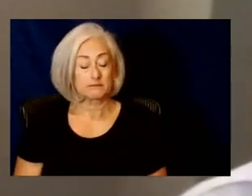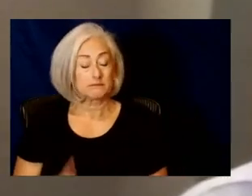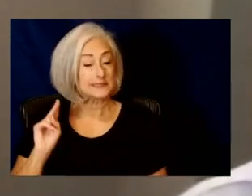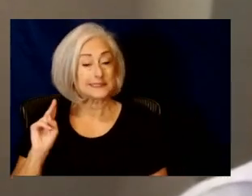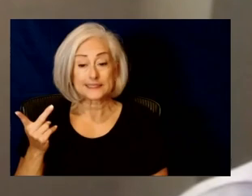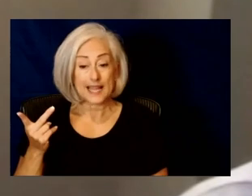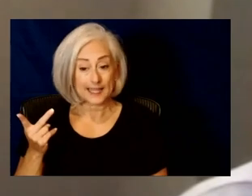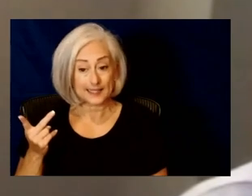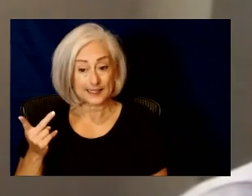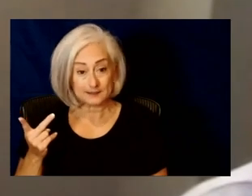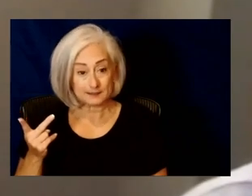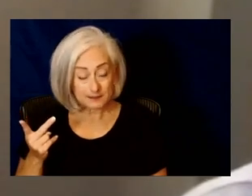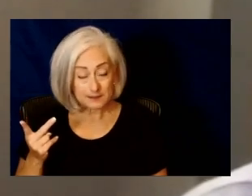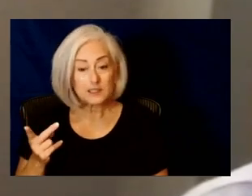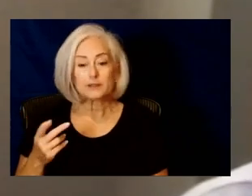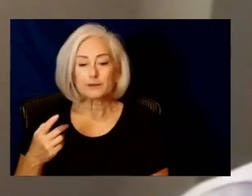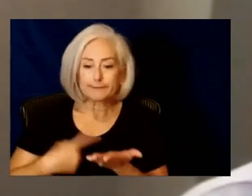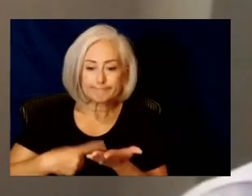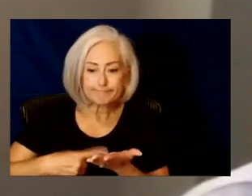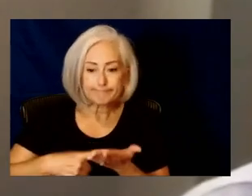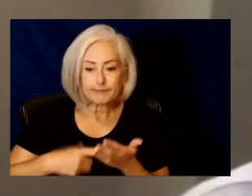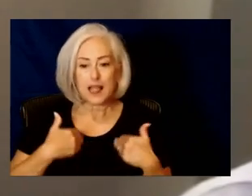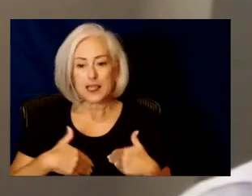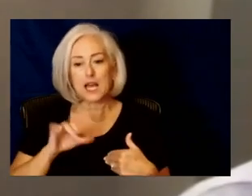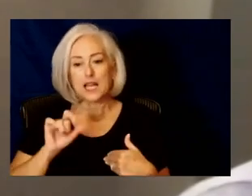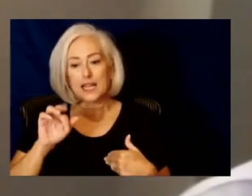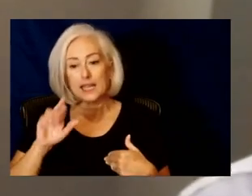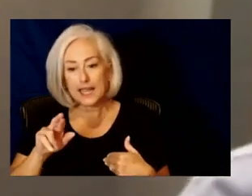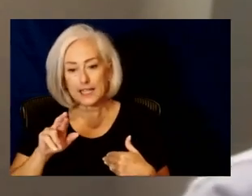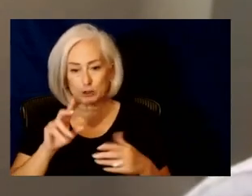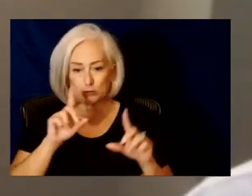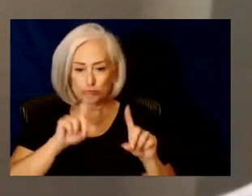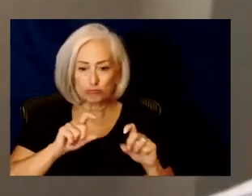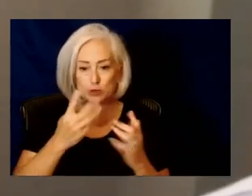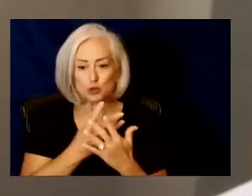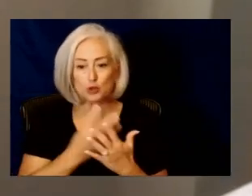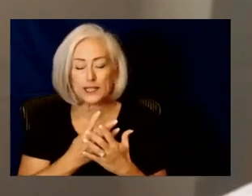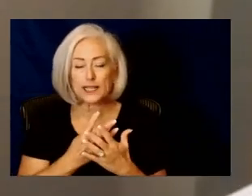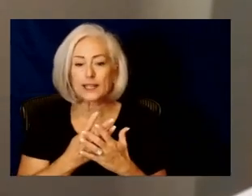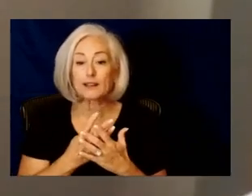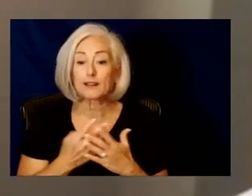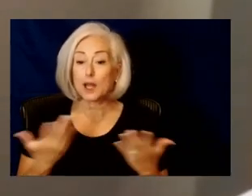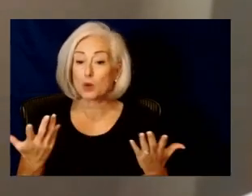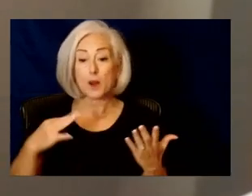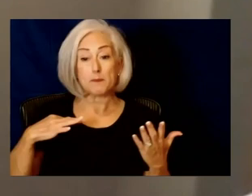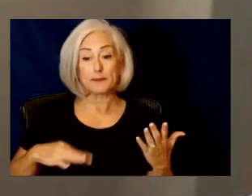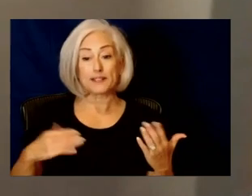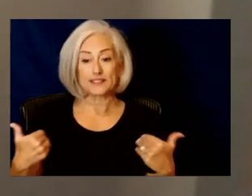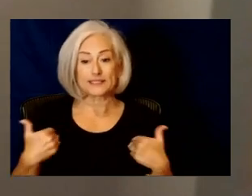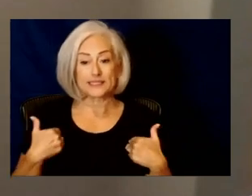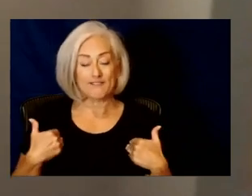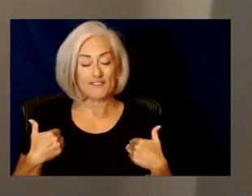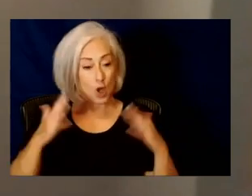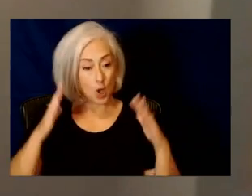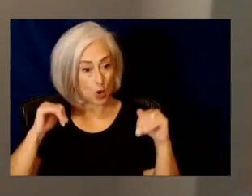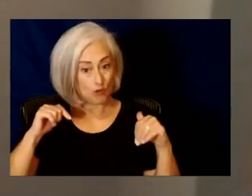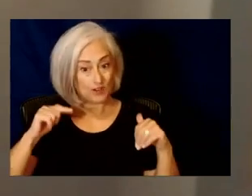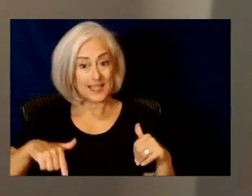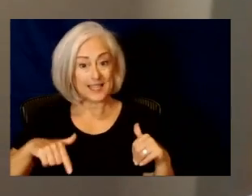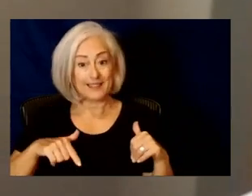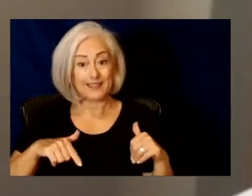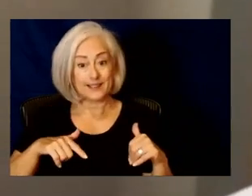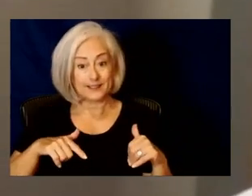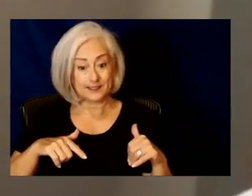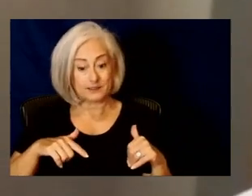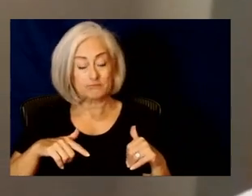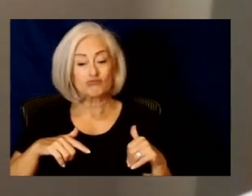talked a lot about lung cancer screening and the benefits of lung cancer screening. And hopefully this session has really cleared up any questions people had about